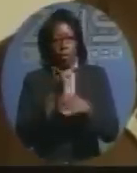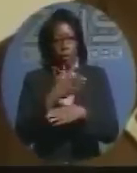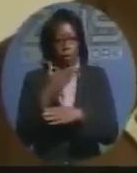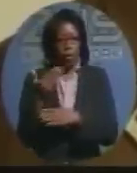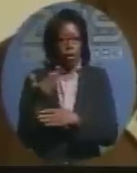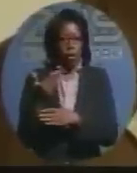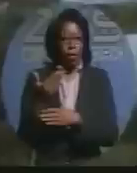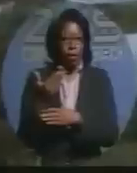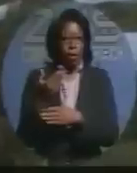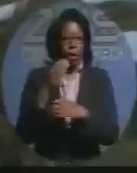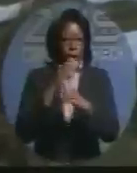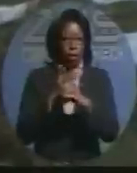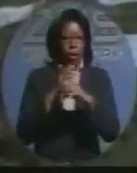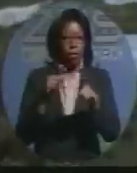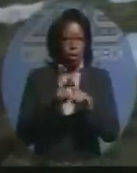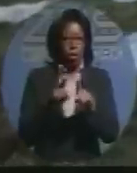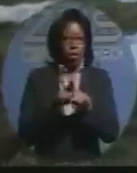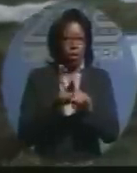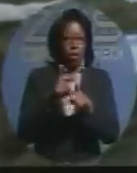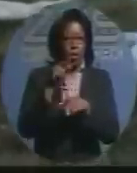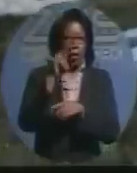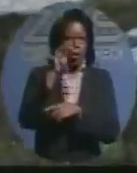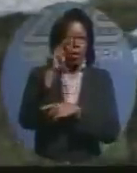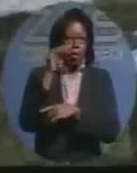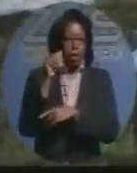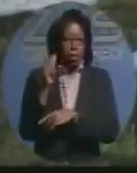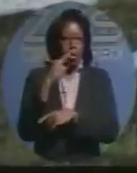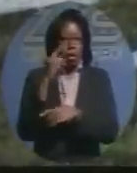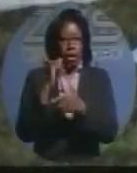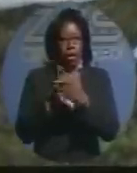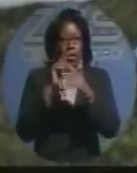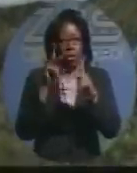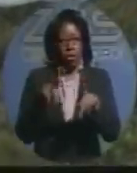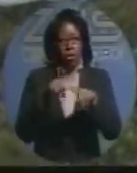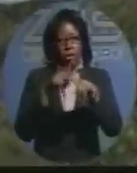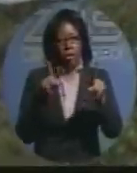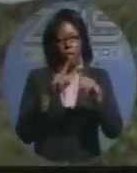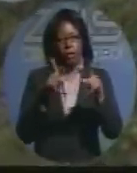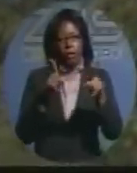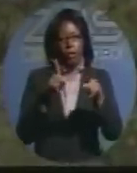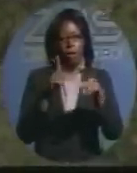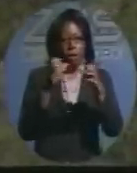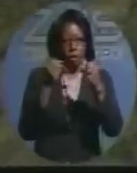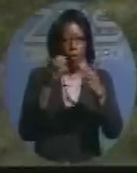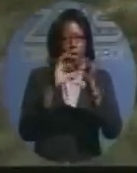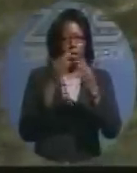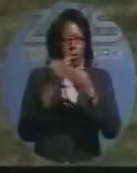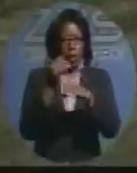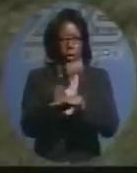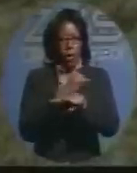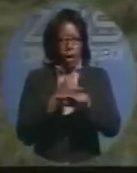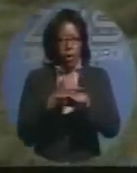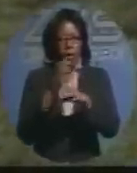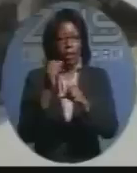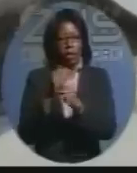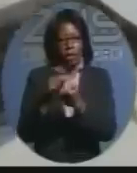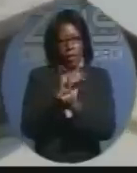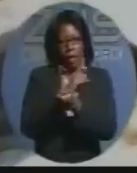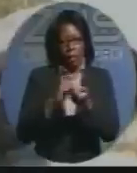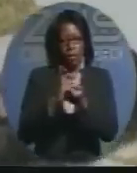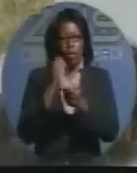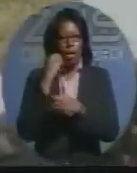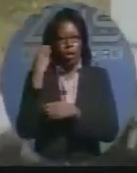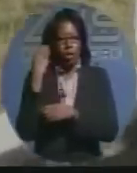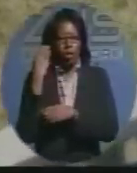utilities, and motor vehicles. NEMA assessments reveal residents in a number of family islands sustained damages to their homes, farms,